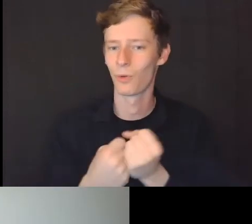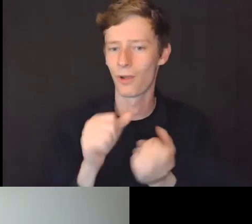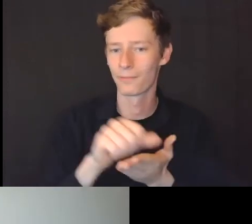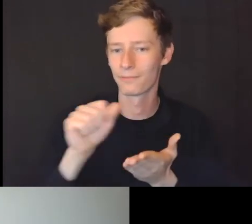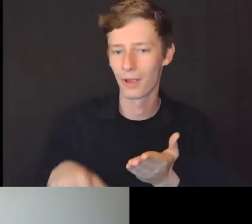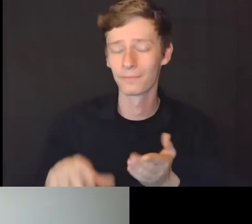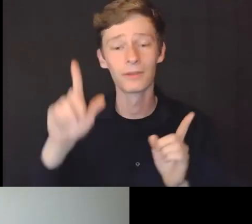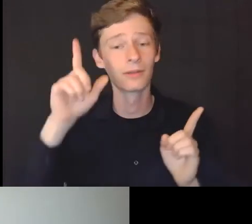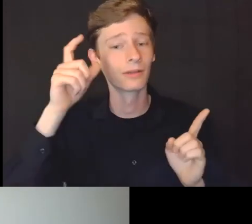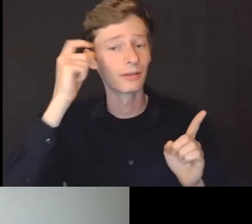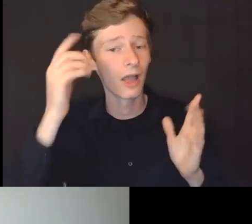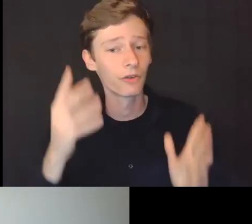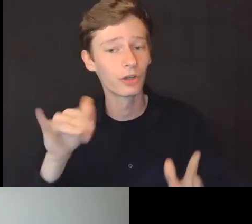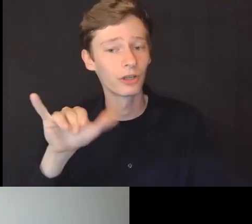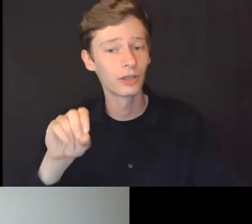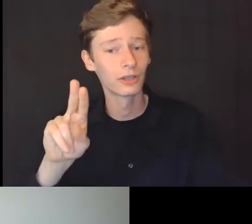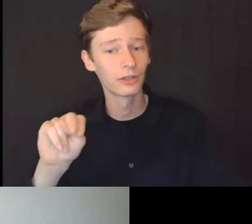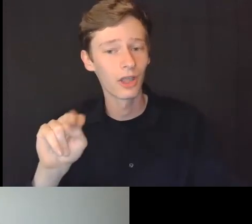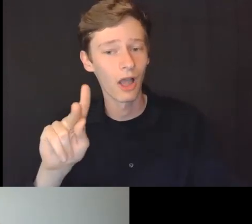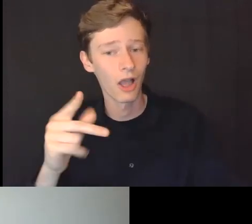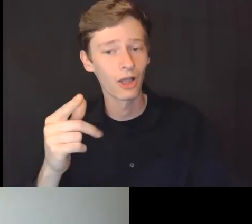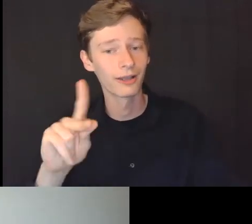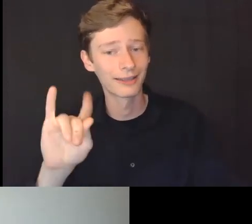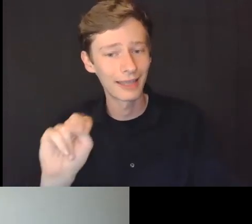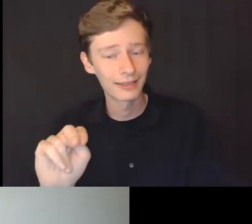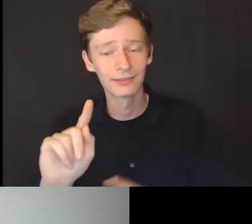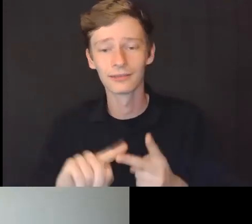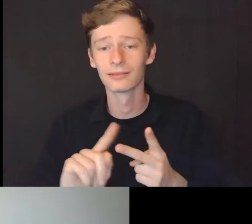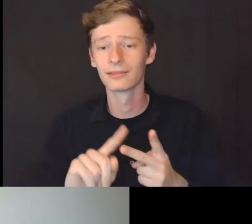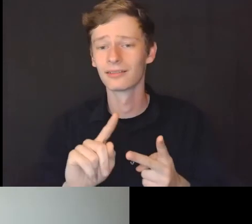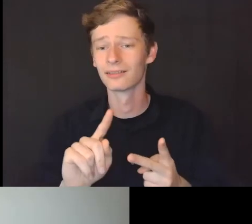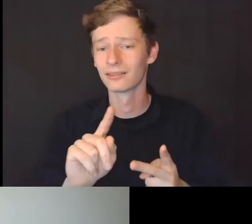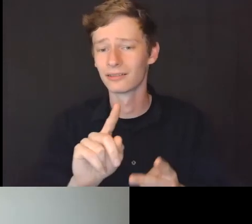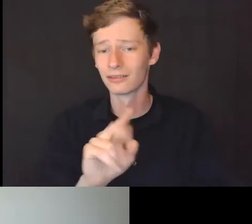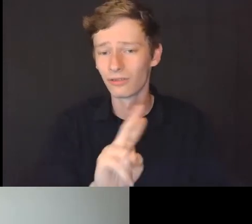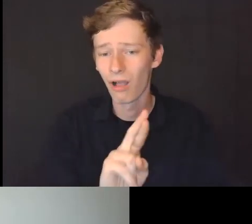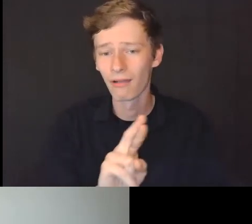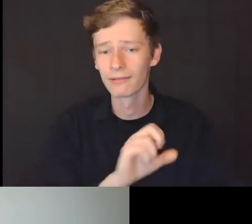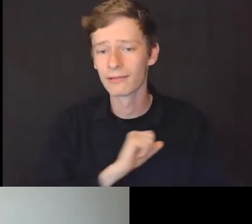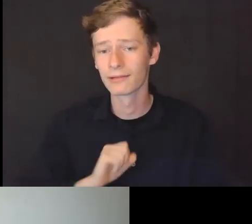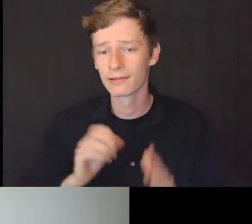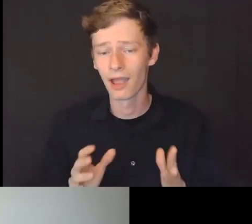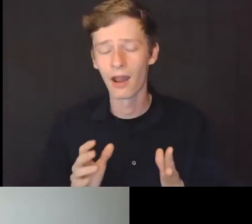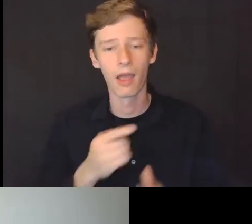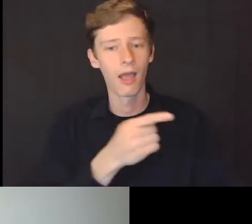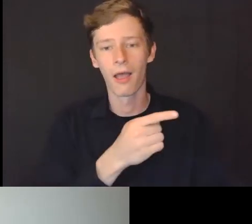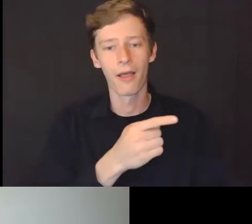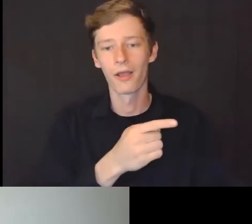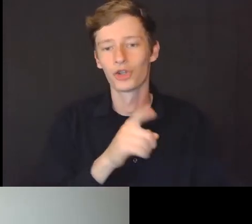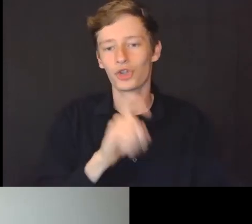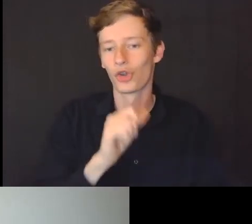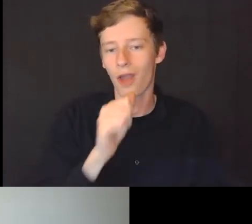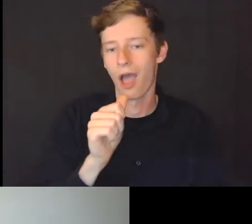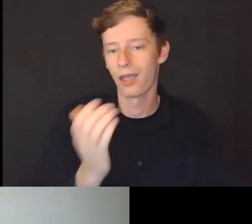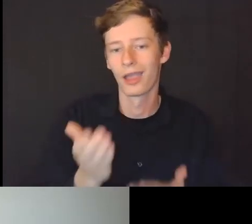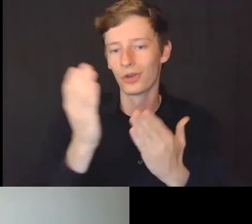in the House and Senate, not even to think about trying to introduce similar bans to other states here in the